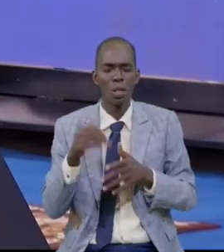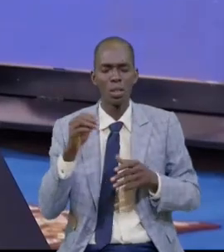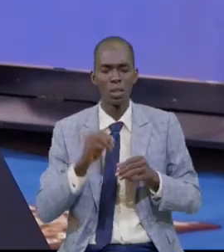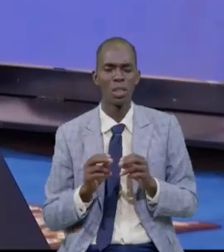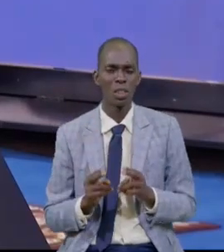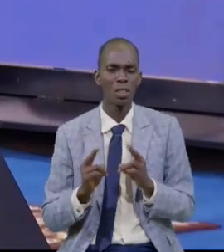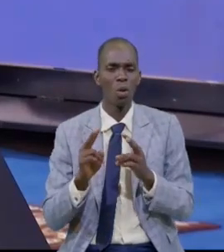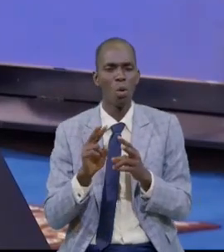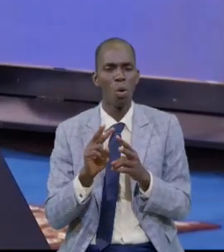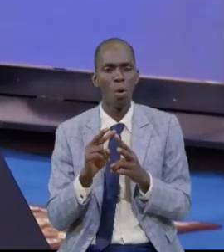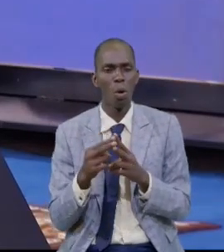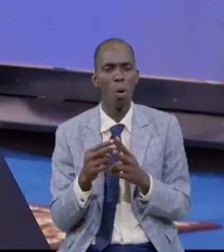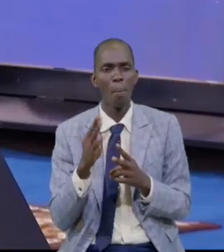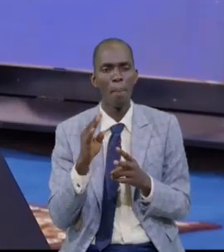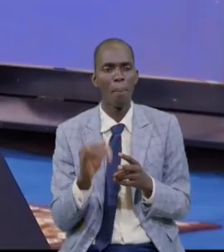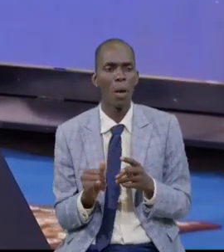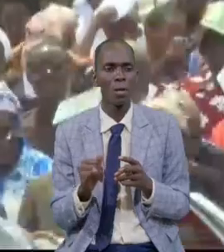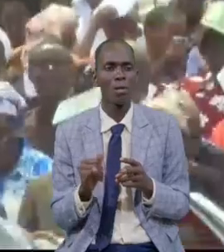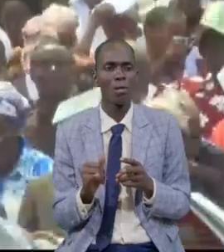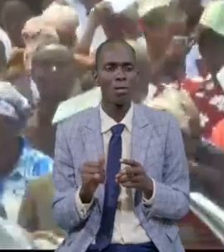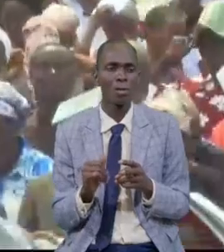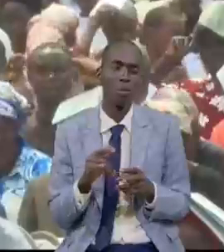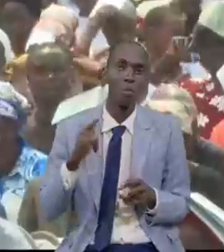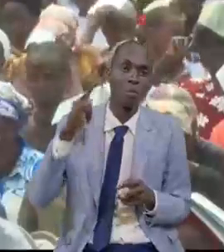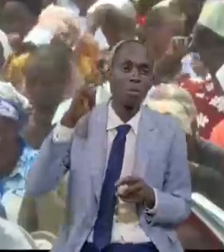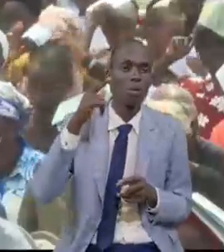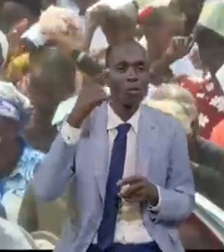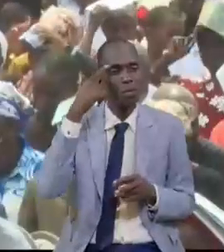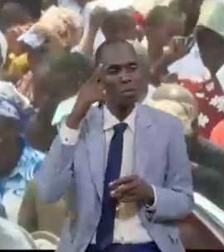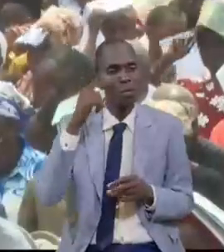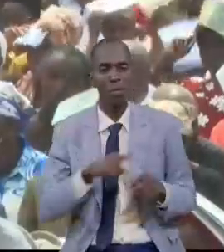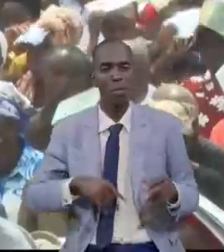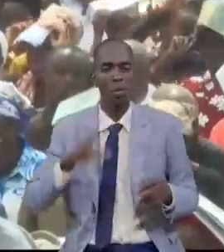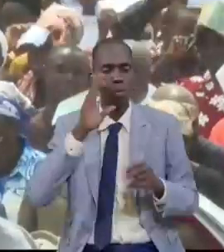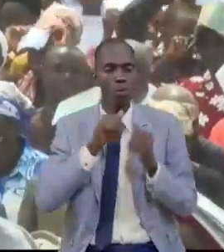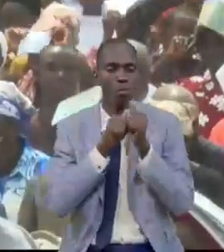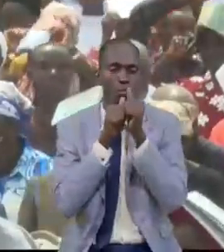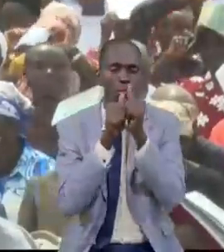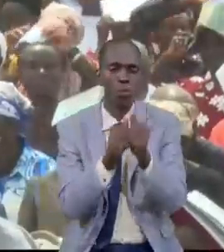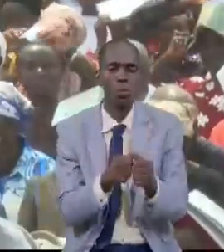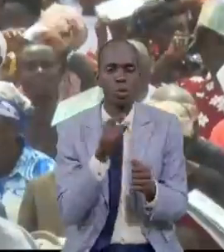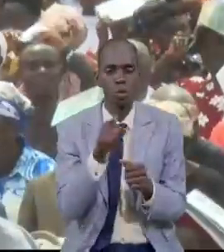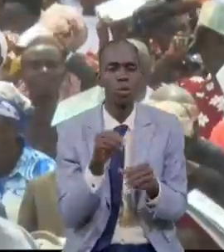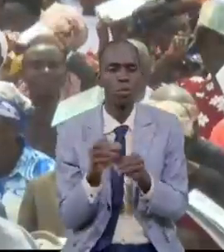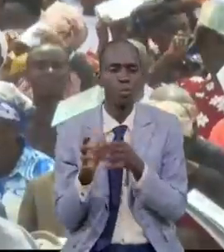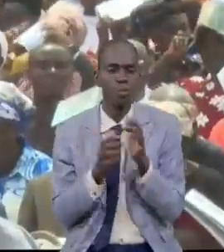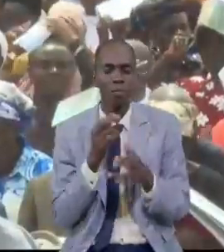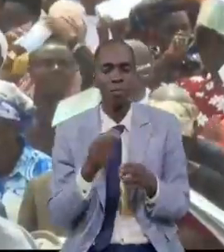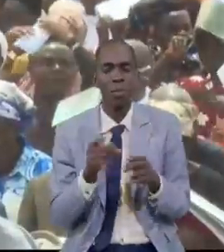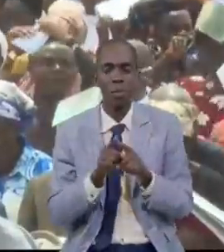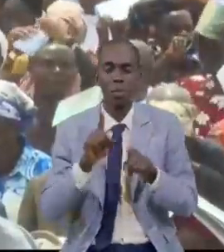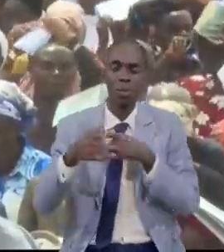the Lord will go before you. As we're going back home, the Lord will go before